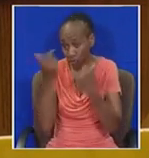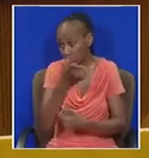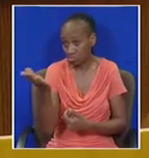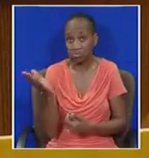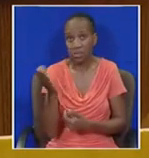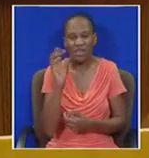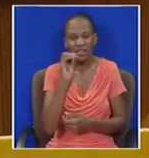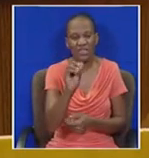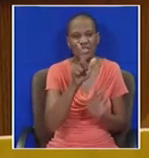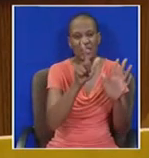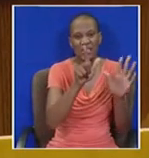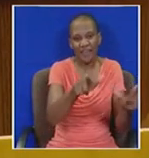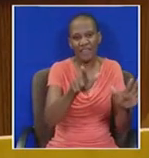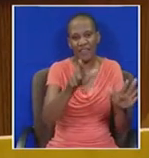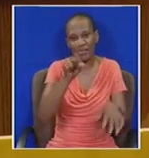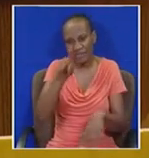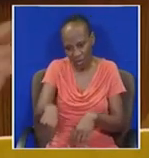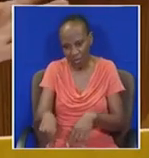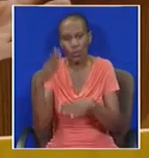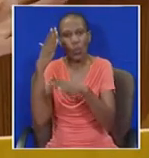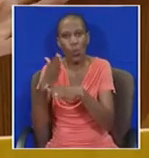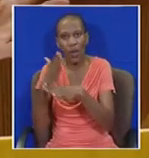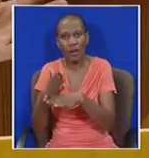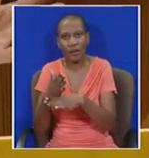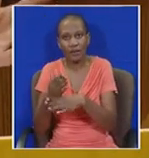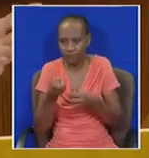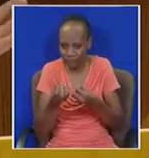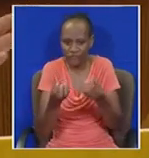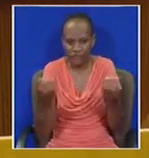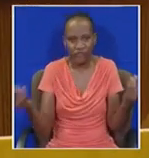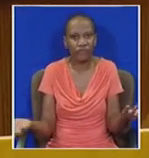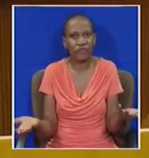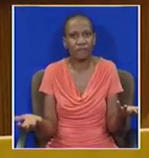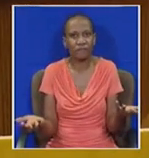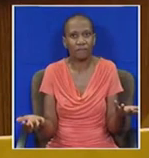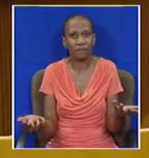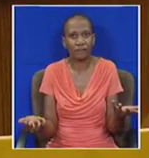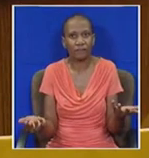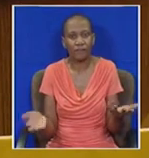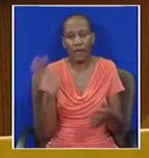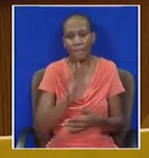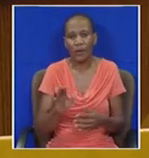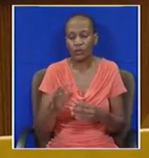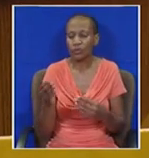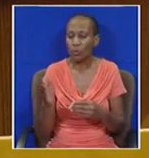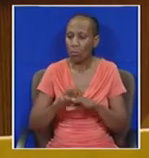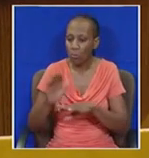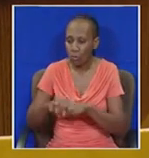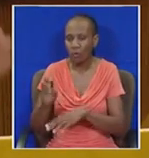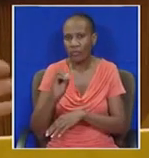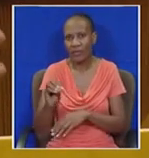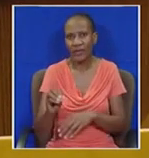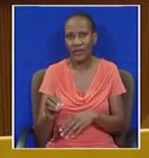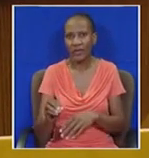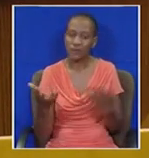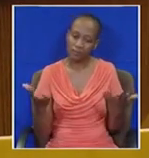are 7,000 direct jobs. Put in the multiplier factor and what do you get? Almost double. It is part of